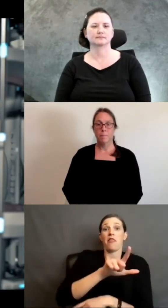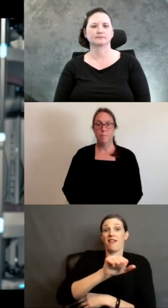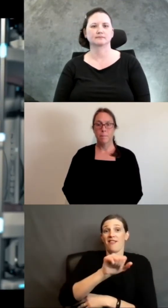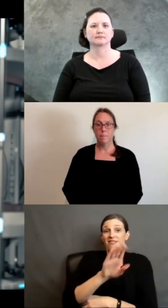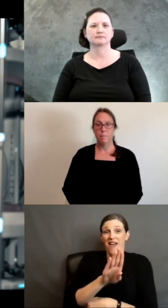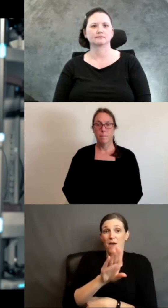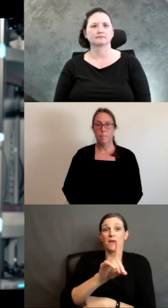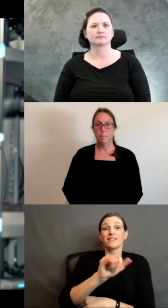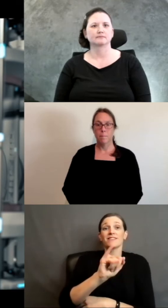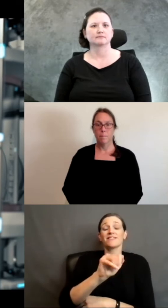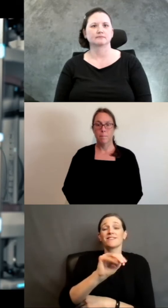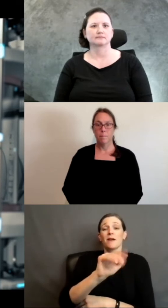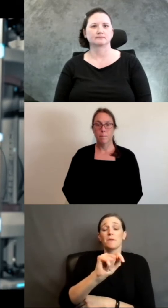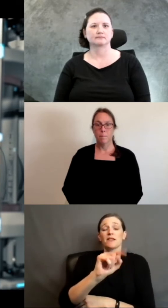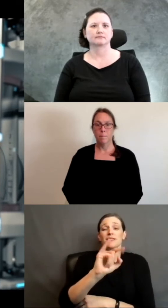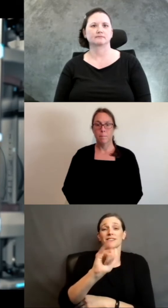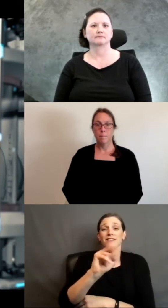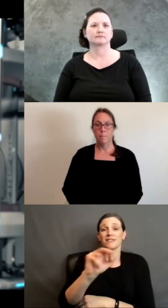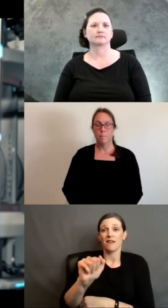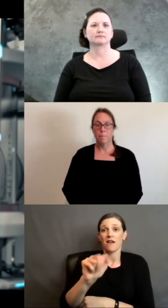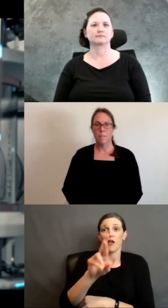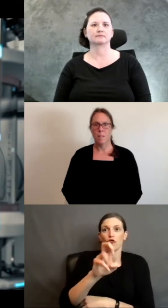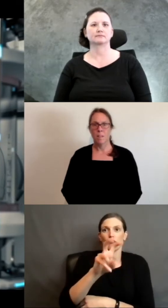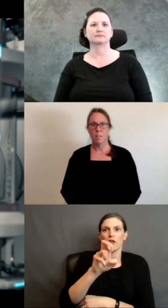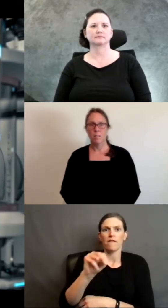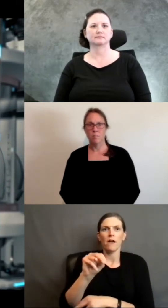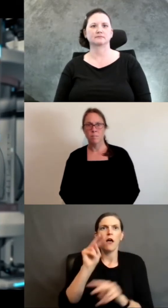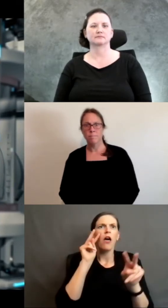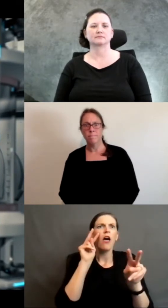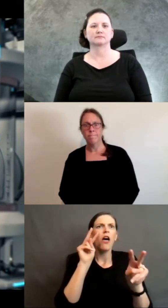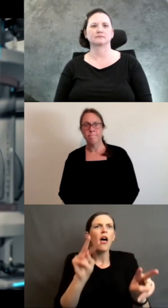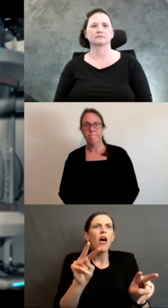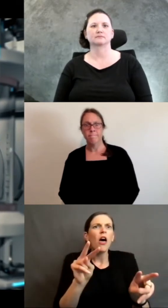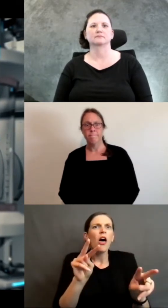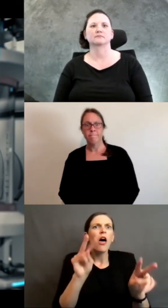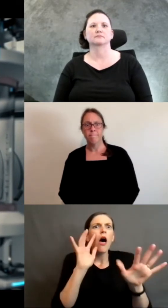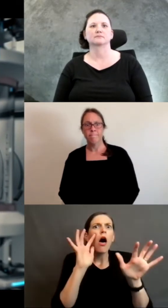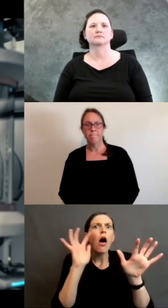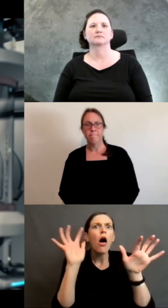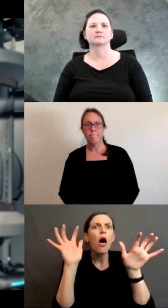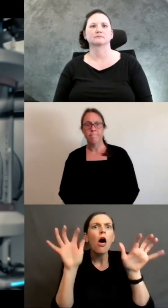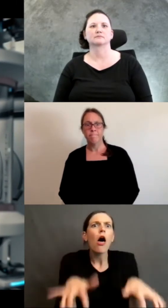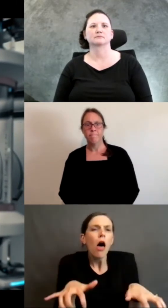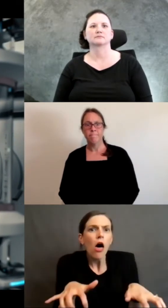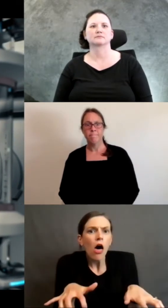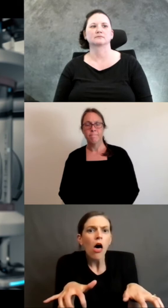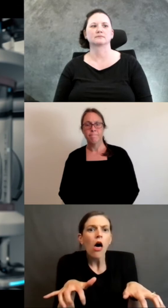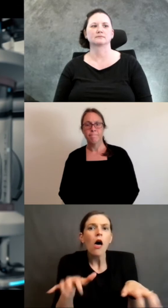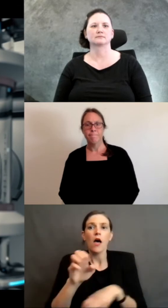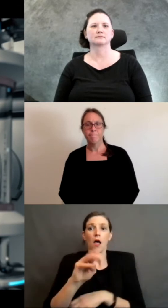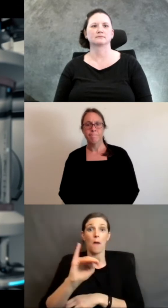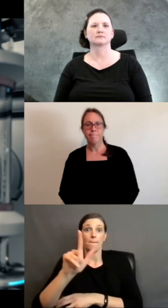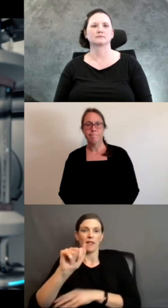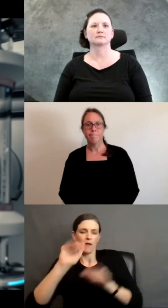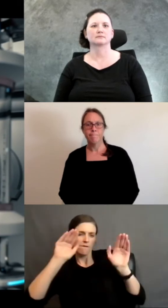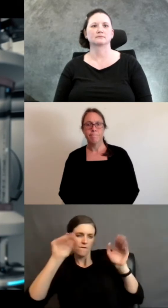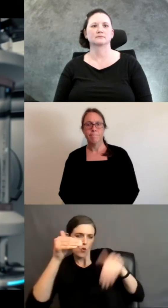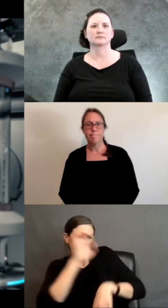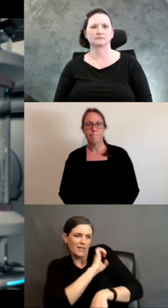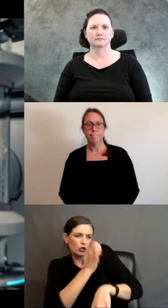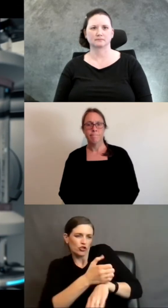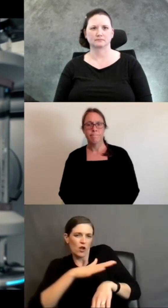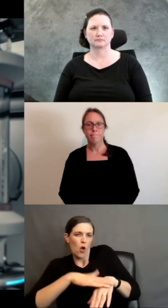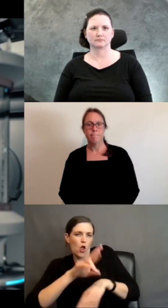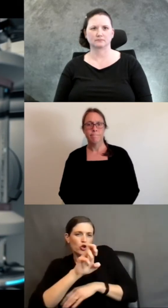Diamantina and Reven both stare unbelievingly at the computer screens. Amelia focuses her energy on Reven,